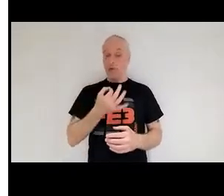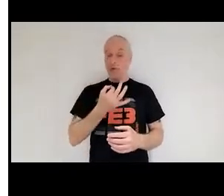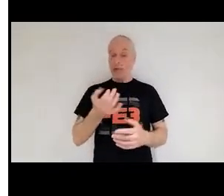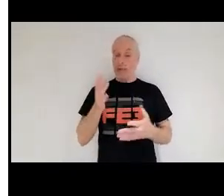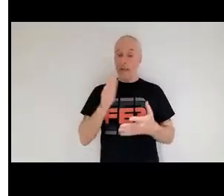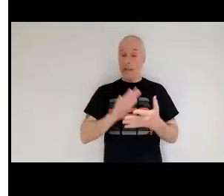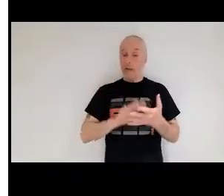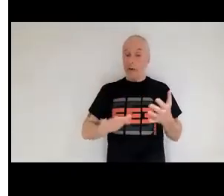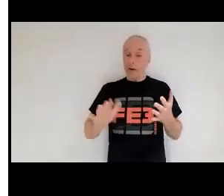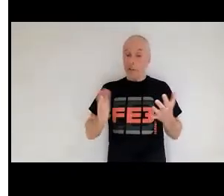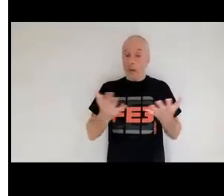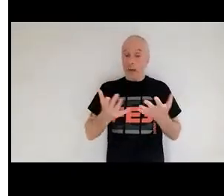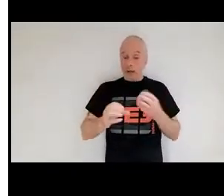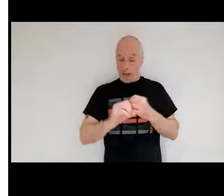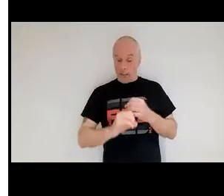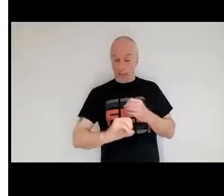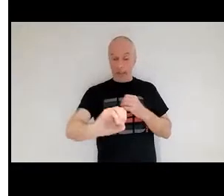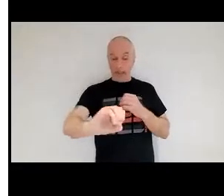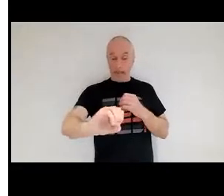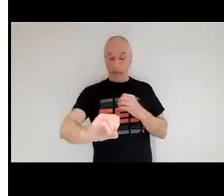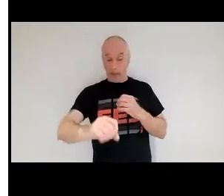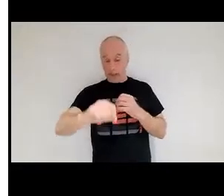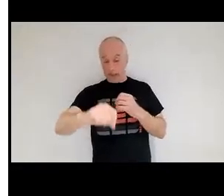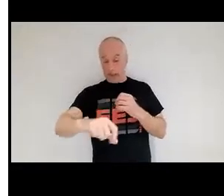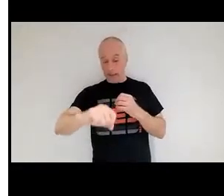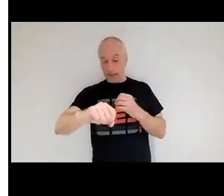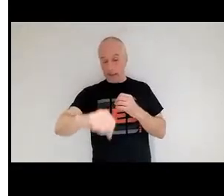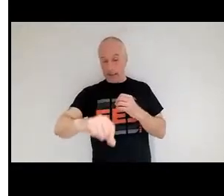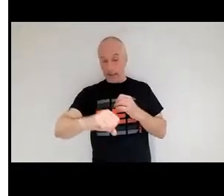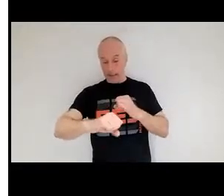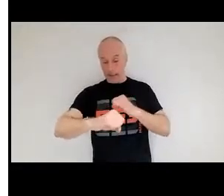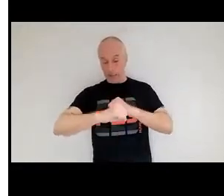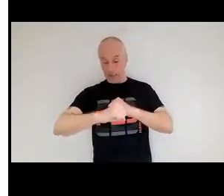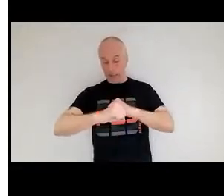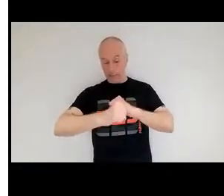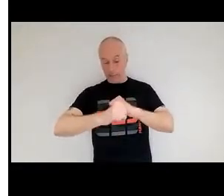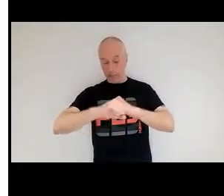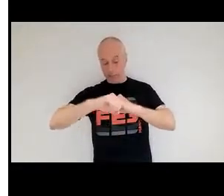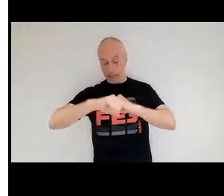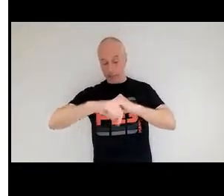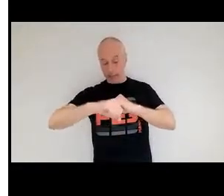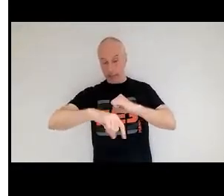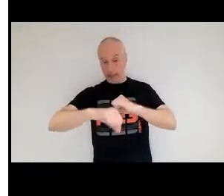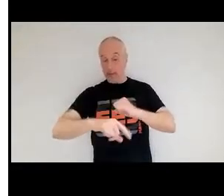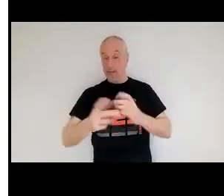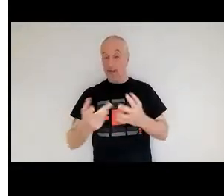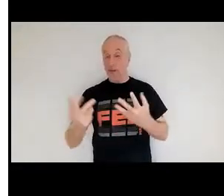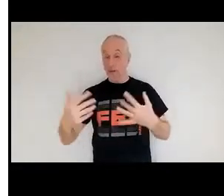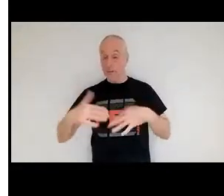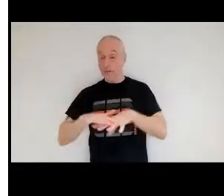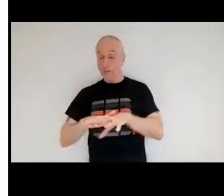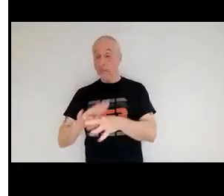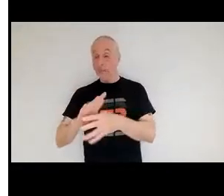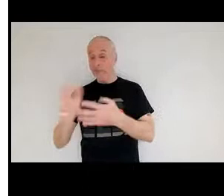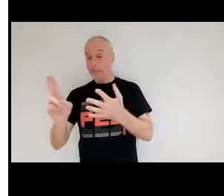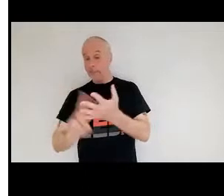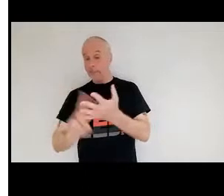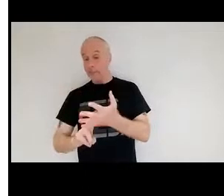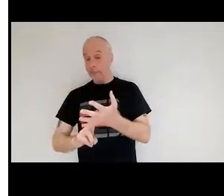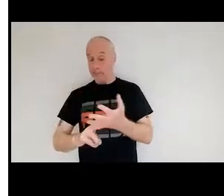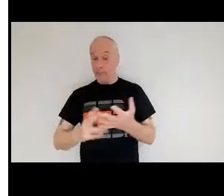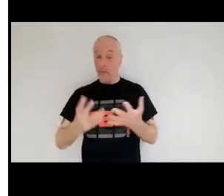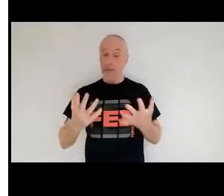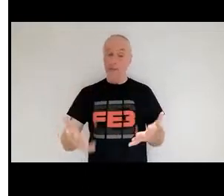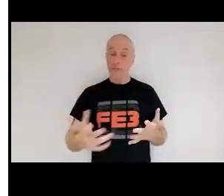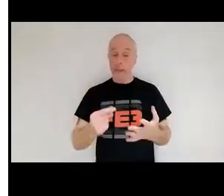pipework. So the introduction of blending hydrogen almost entirely eliminates the carbon